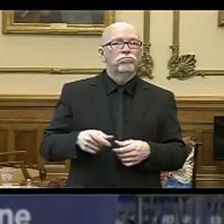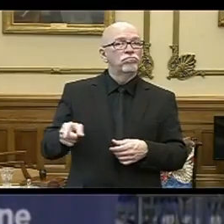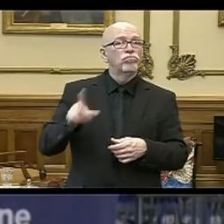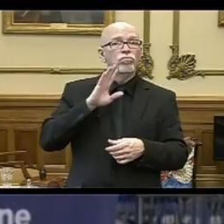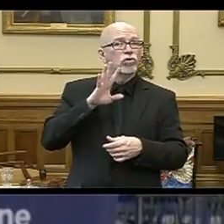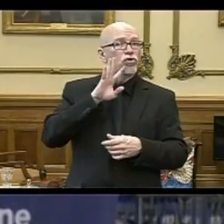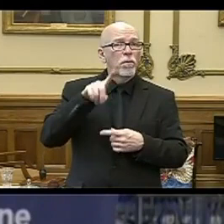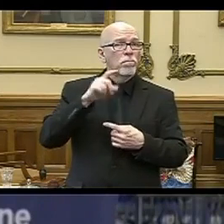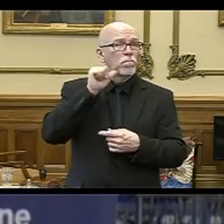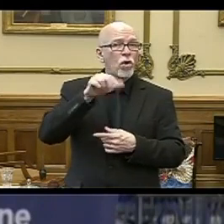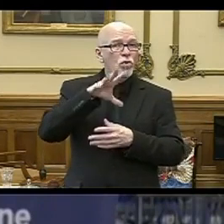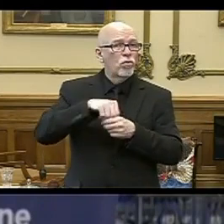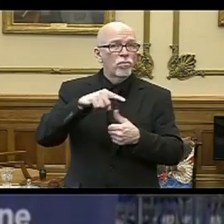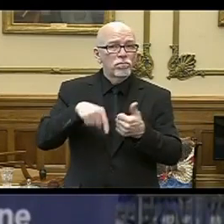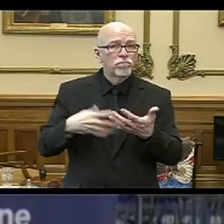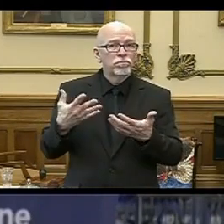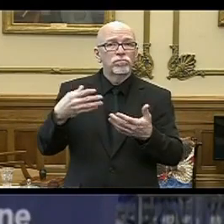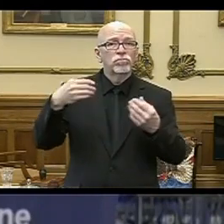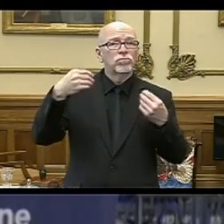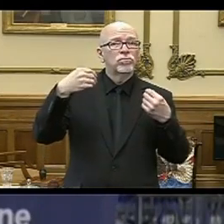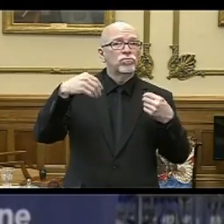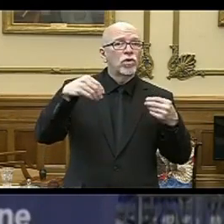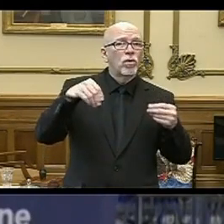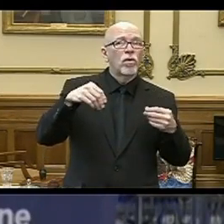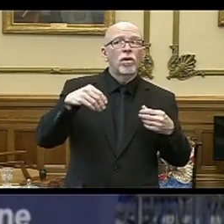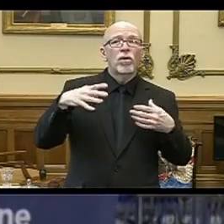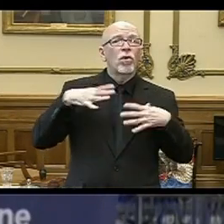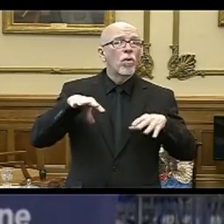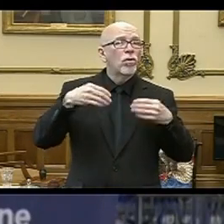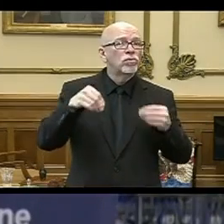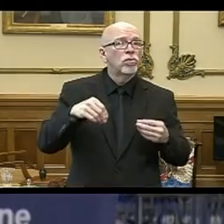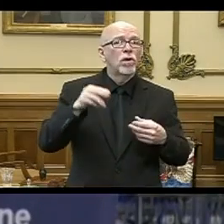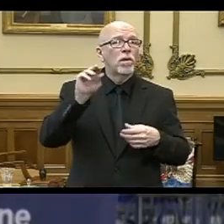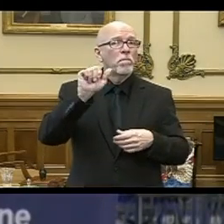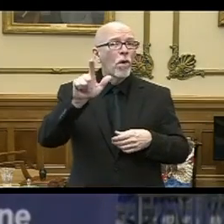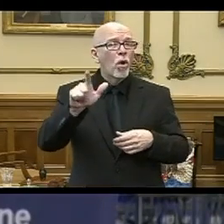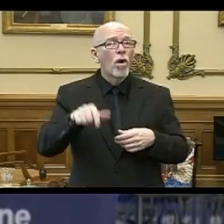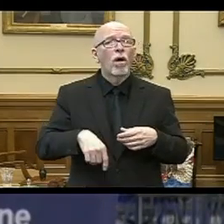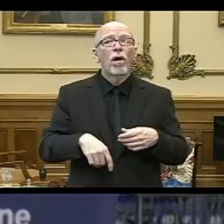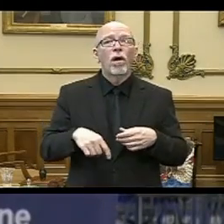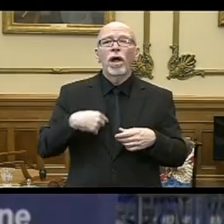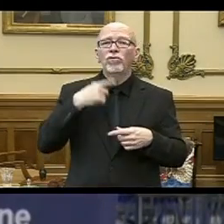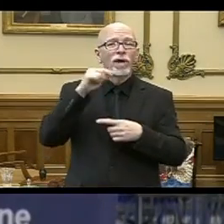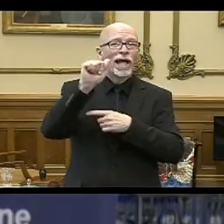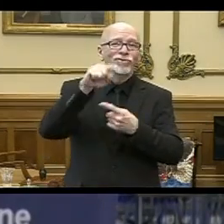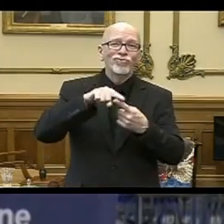include retailers, malls, you name it. I've said A to Z.